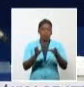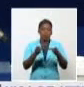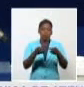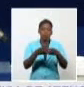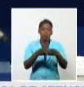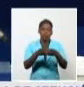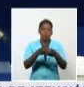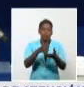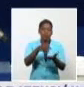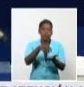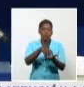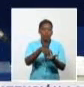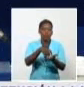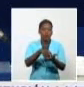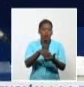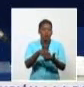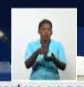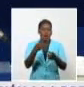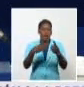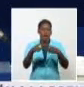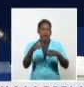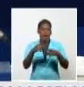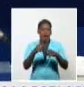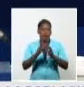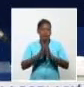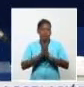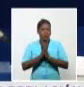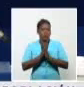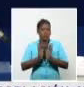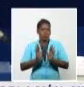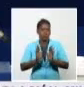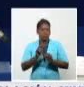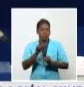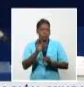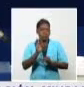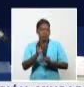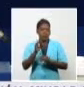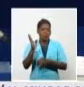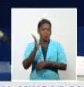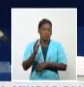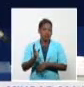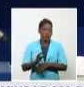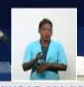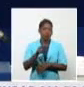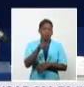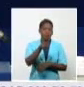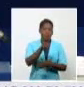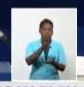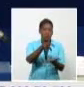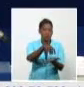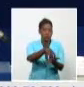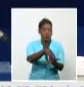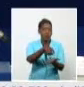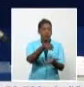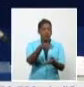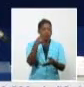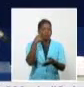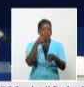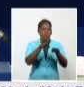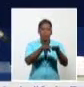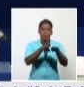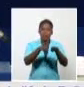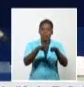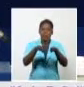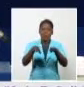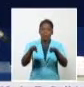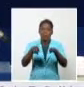enough, and they have been creating these places for burials.